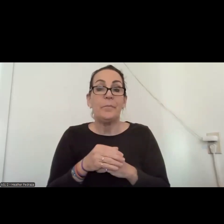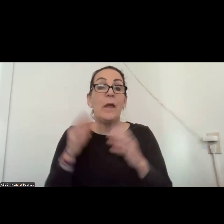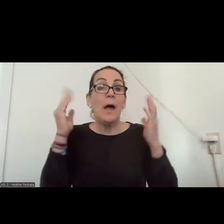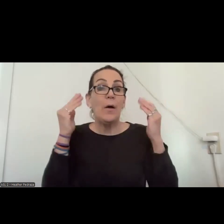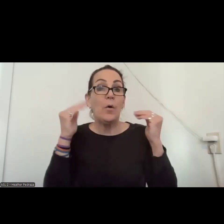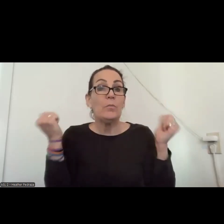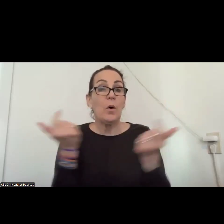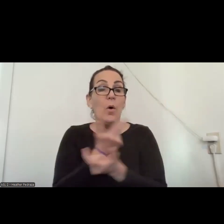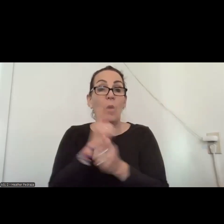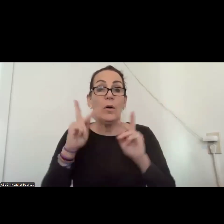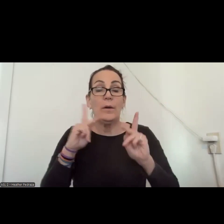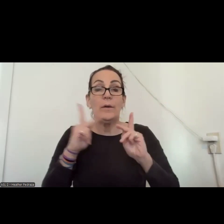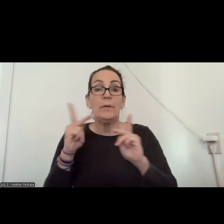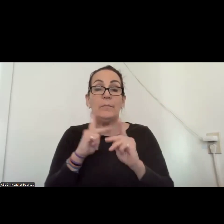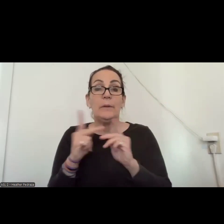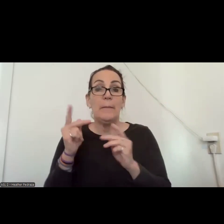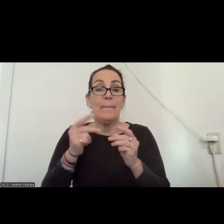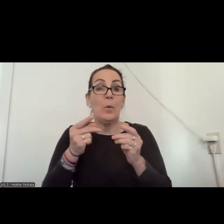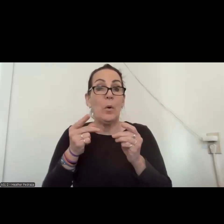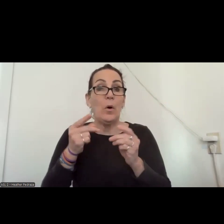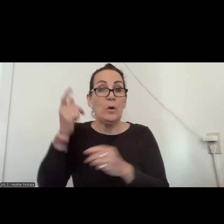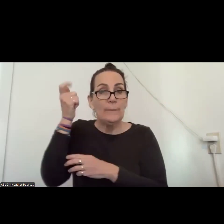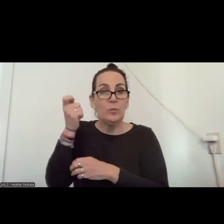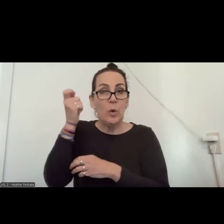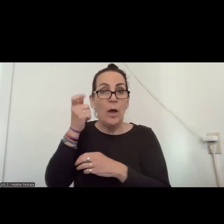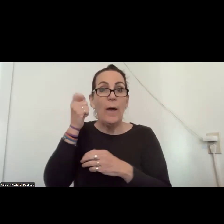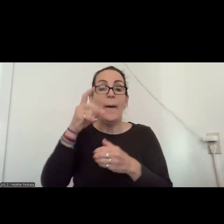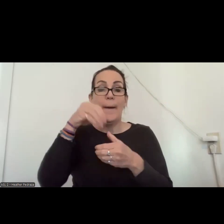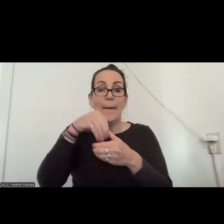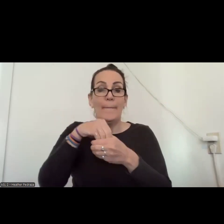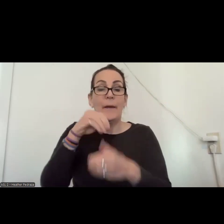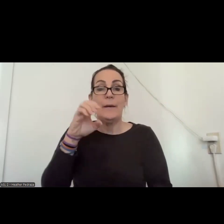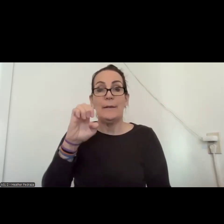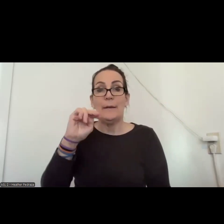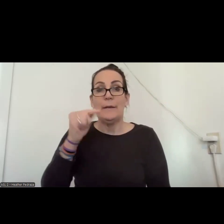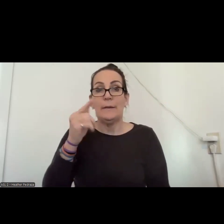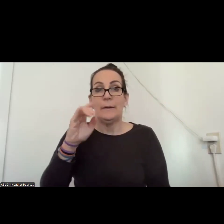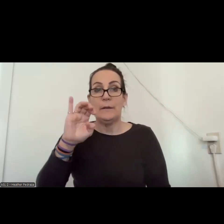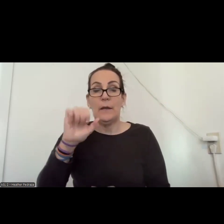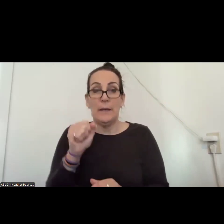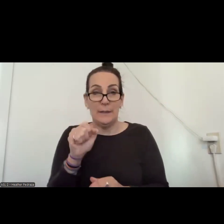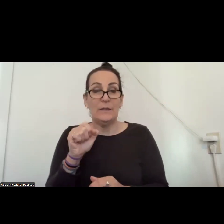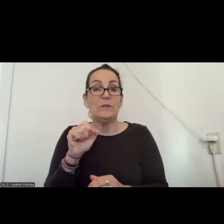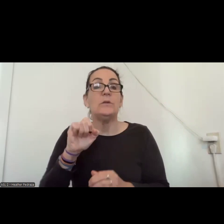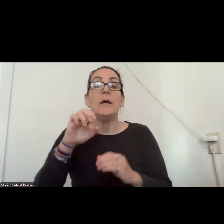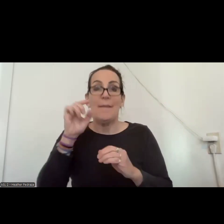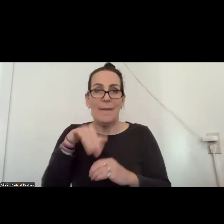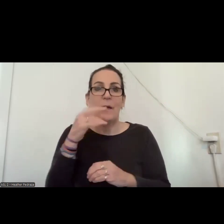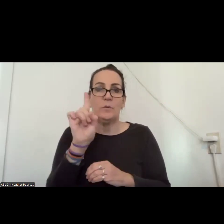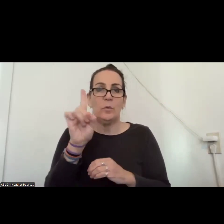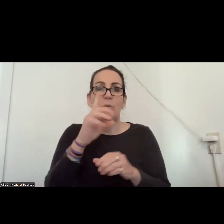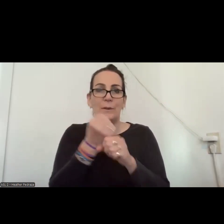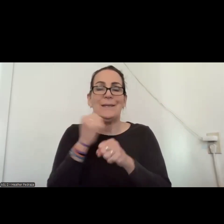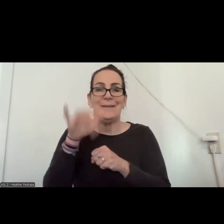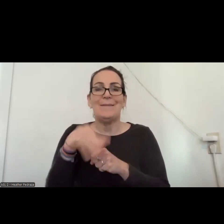everyone subscribes to our Engage. I think at the end of the meeting, we'll make sure you're a subscriber, because that's where we get these announcements